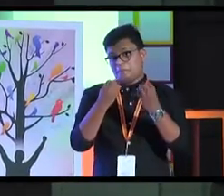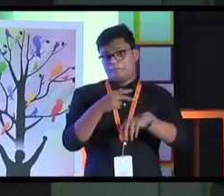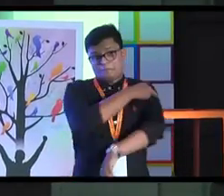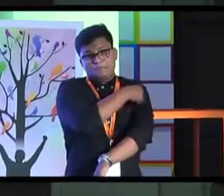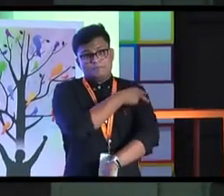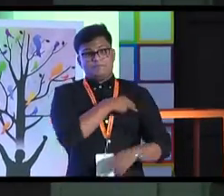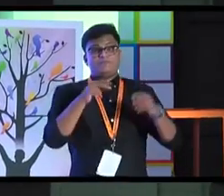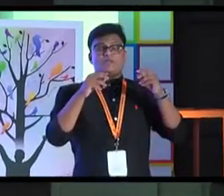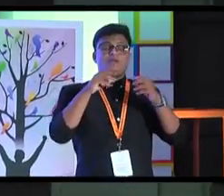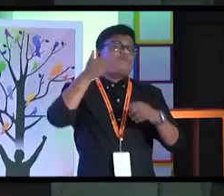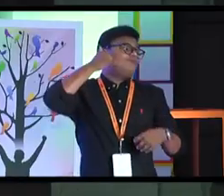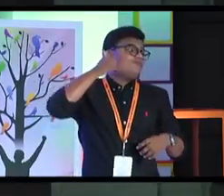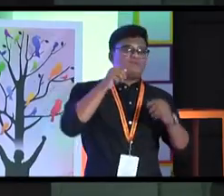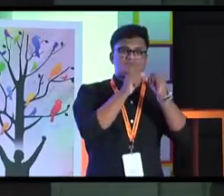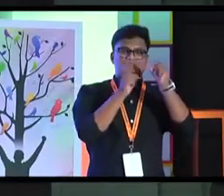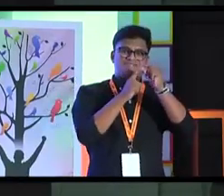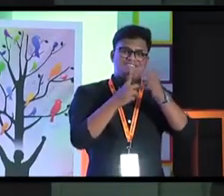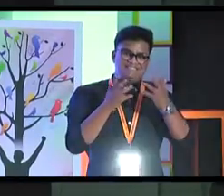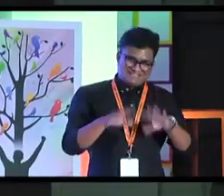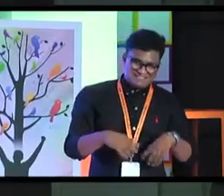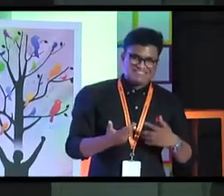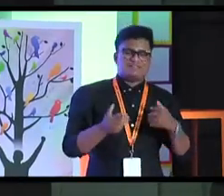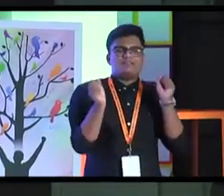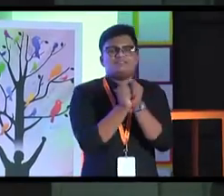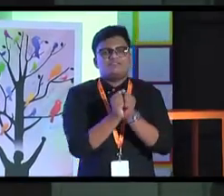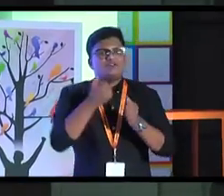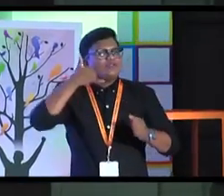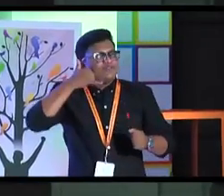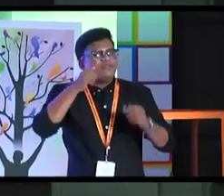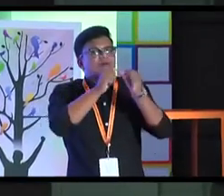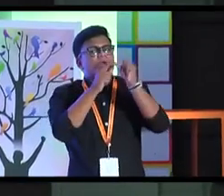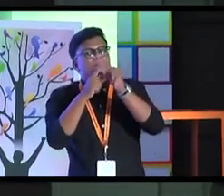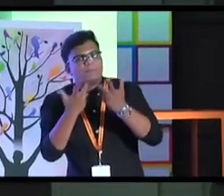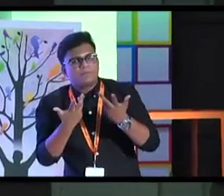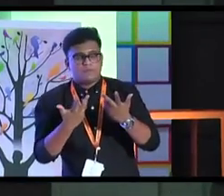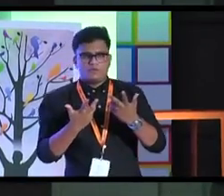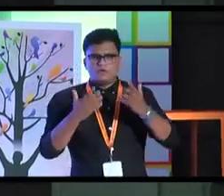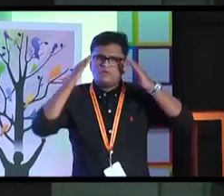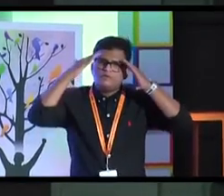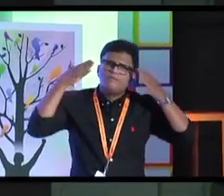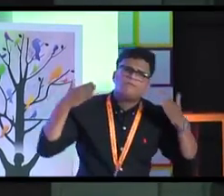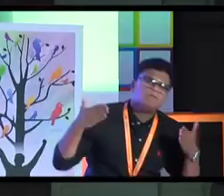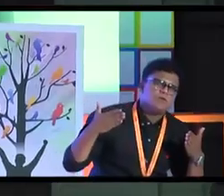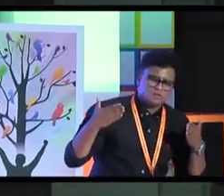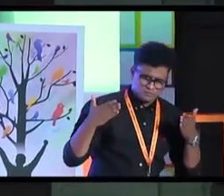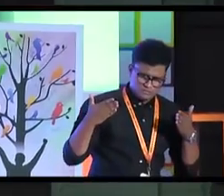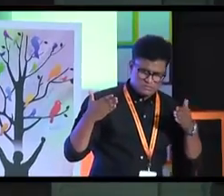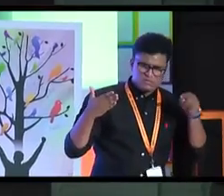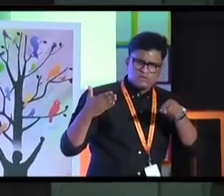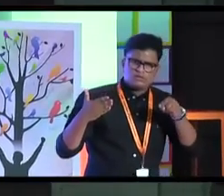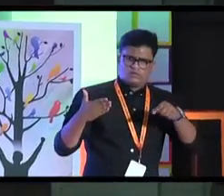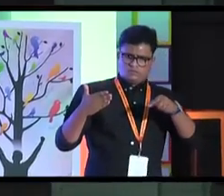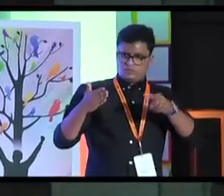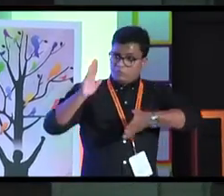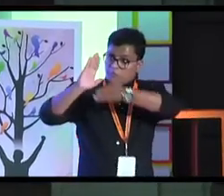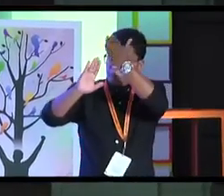app, we see there's a tremendous opportunity with the mobile app, Chris also told, and we are focusing, we are building a robust